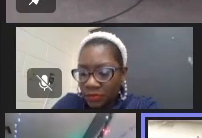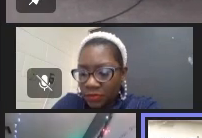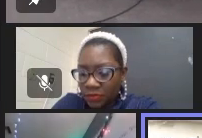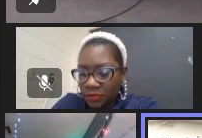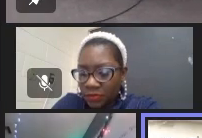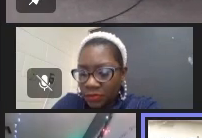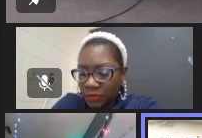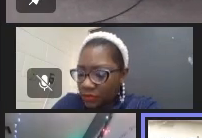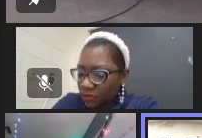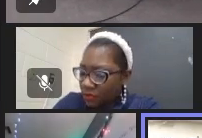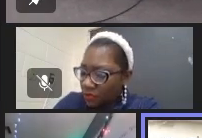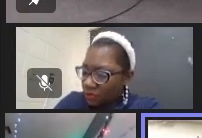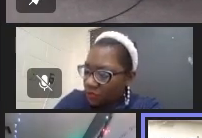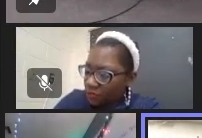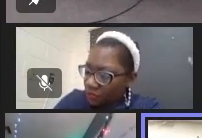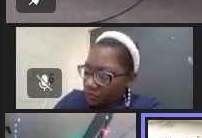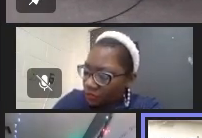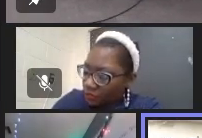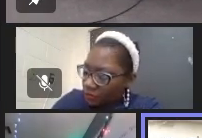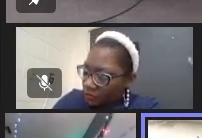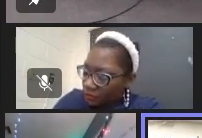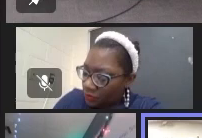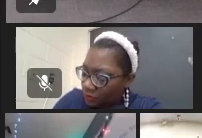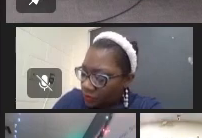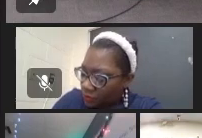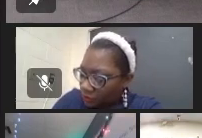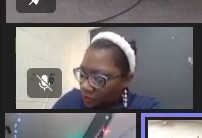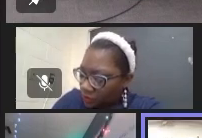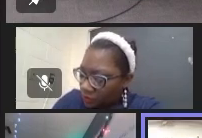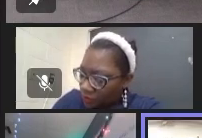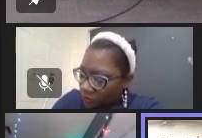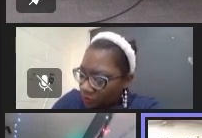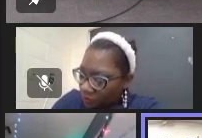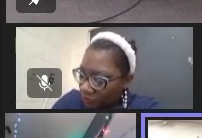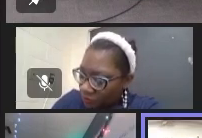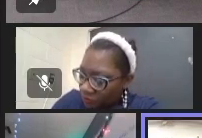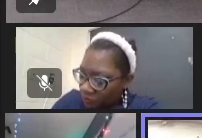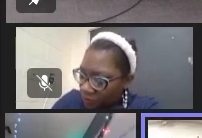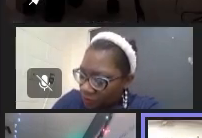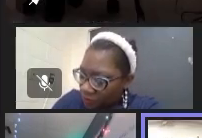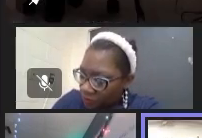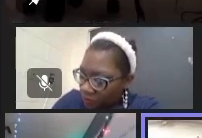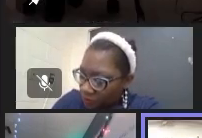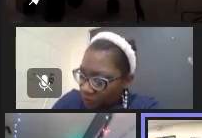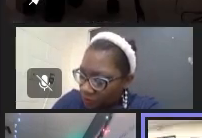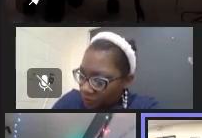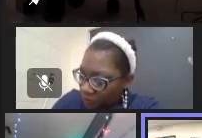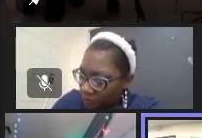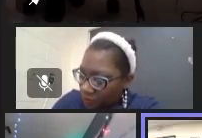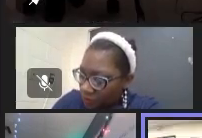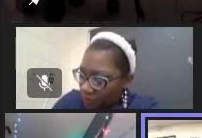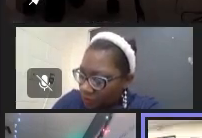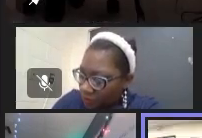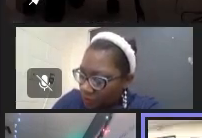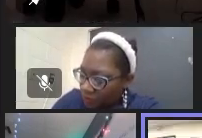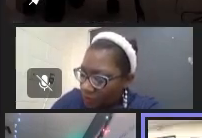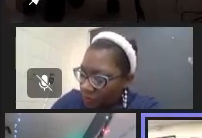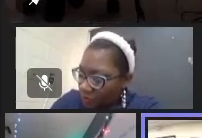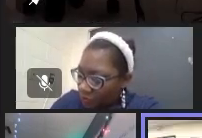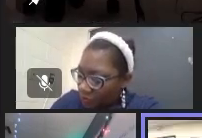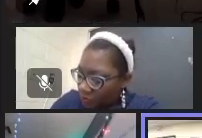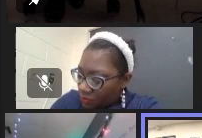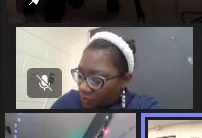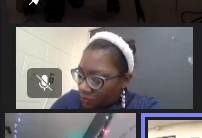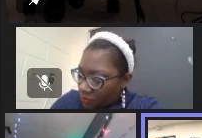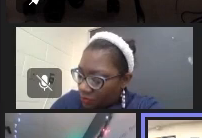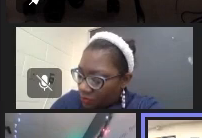helpful, and we've not had that for the last several years. I'm not aware of that specific. I know that the leadership in